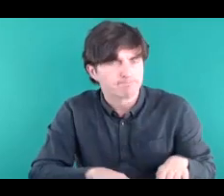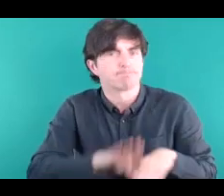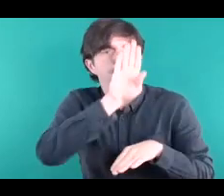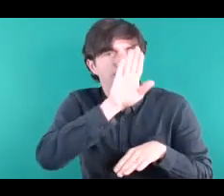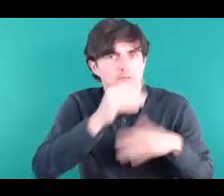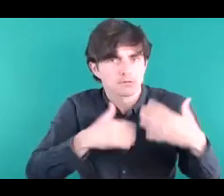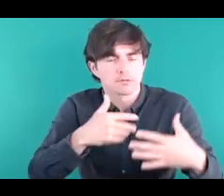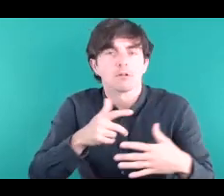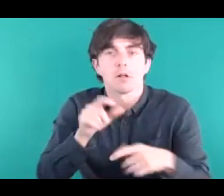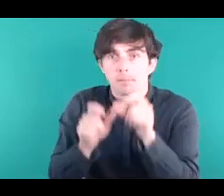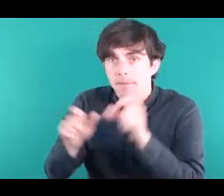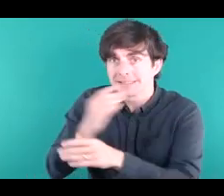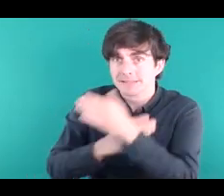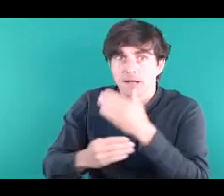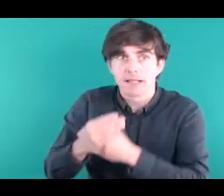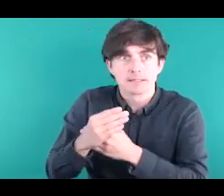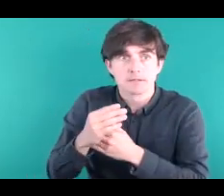sectors.